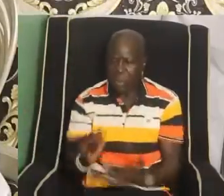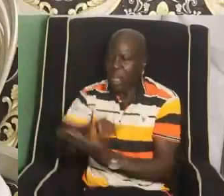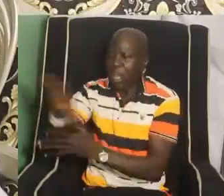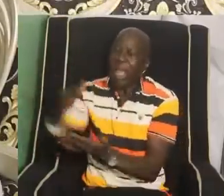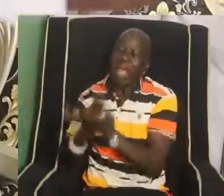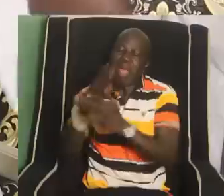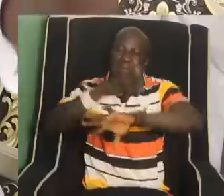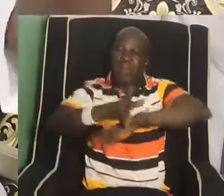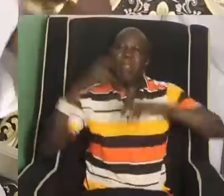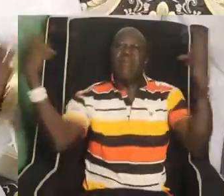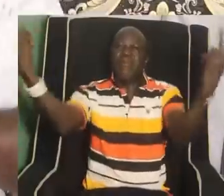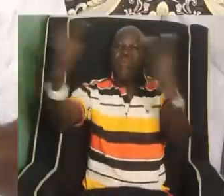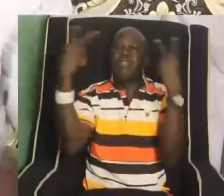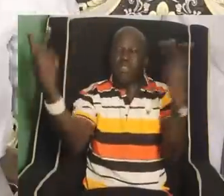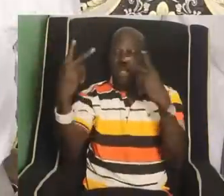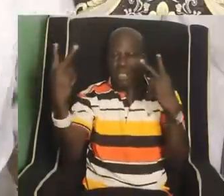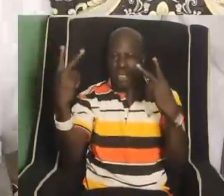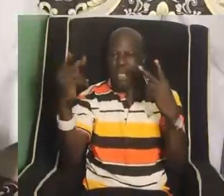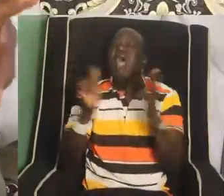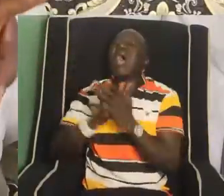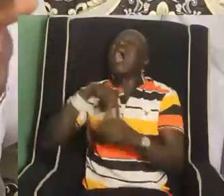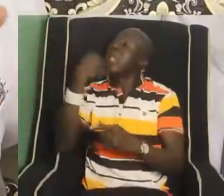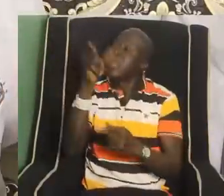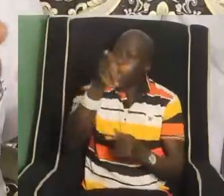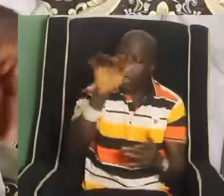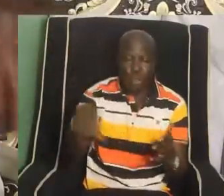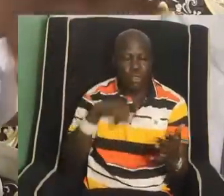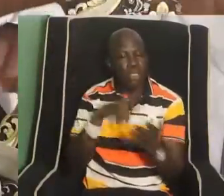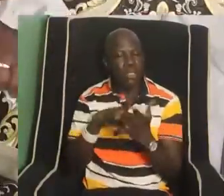Lẹ́yìn ṣẹ́gun. After victory. Mo sọ fún ọ pé.